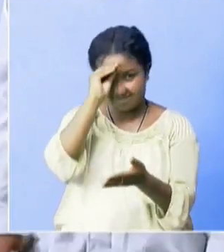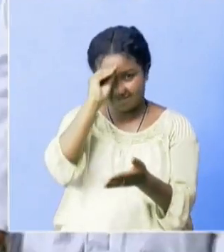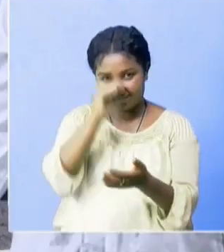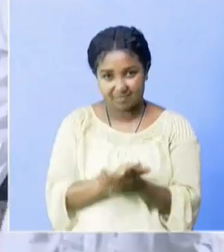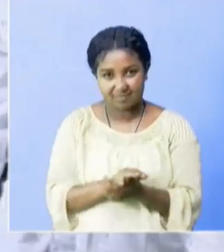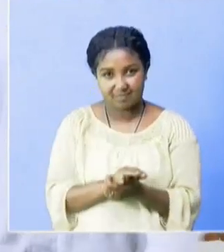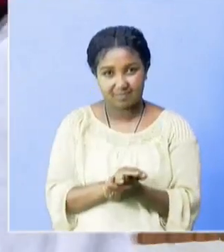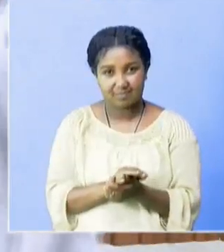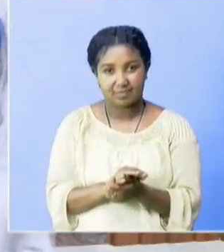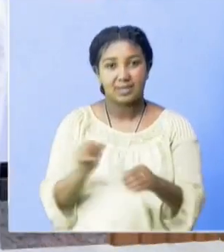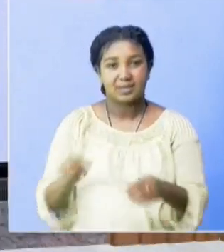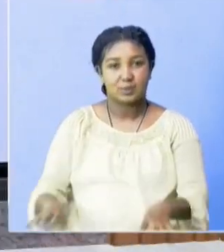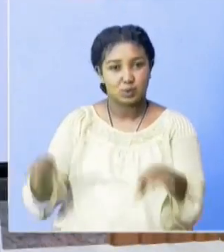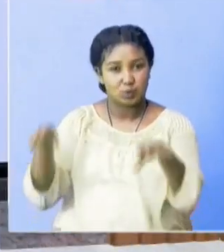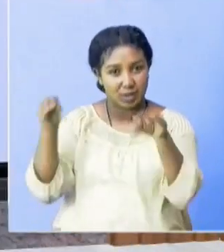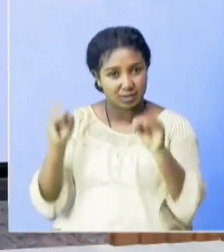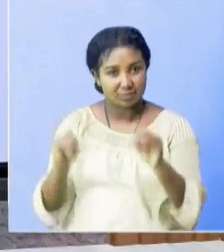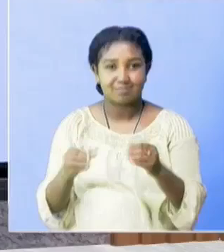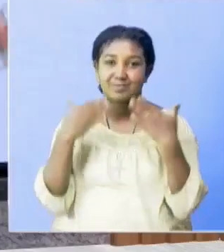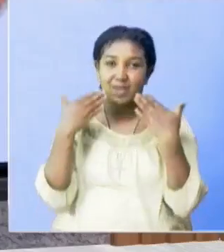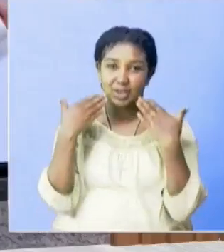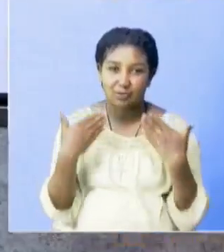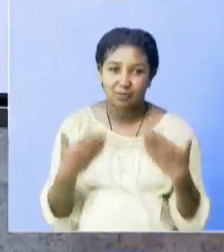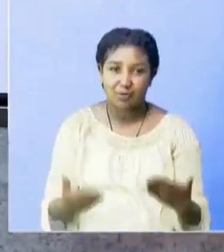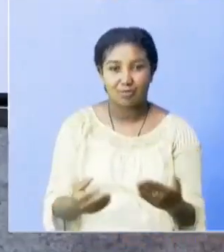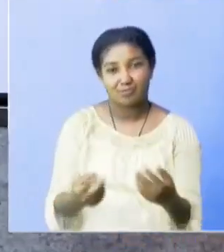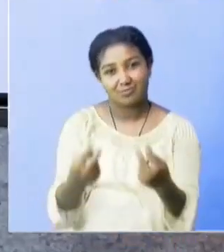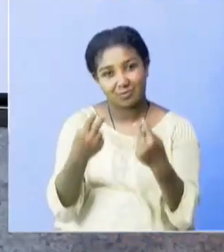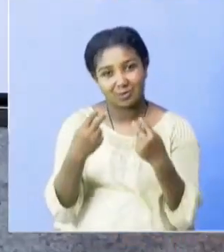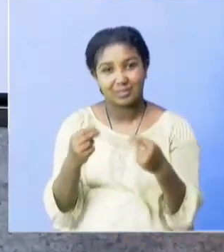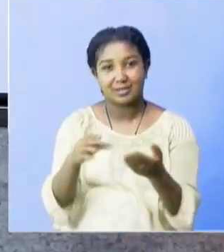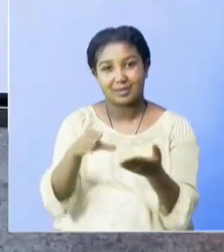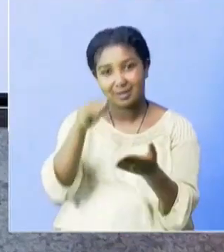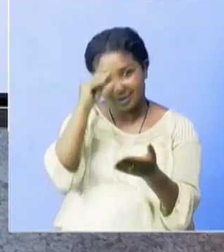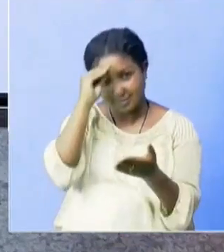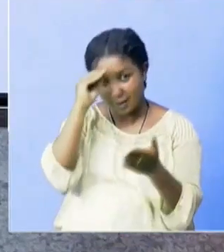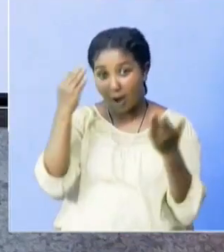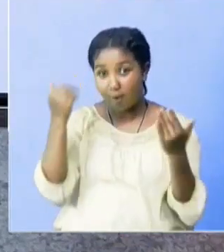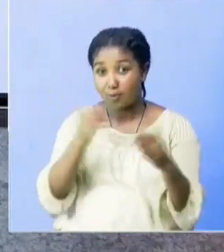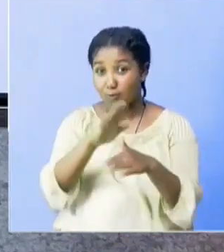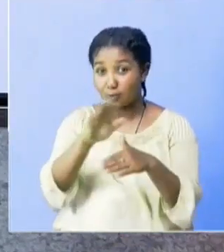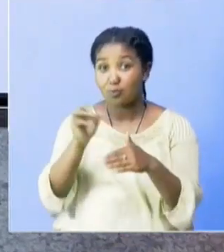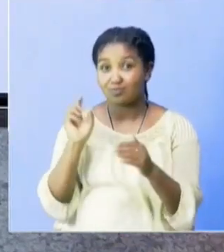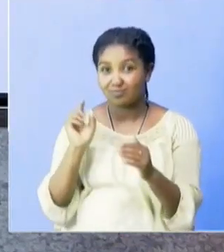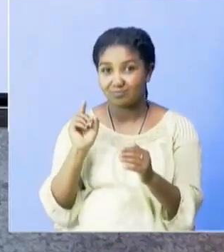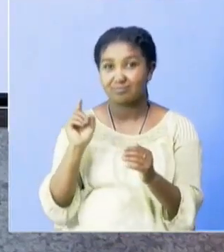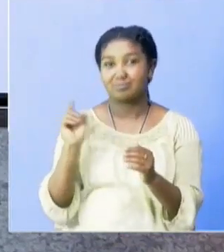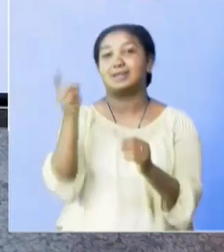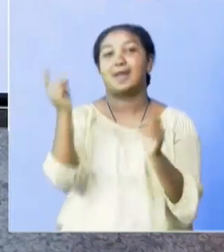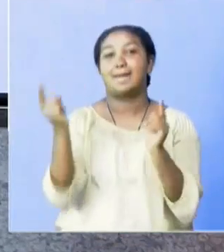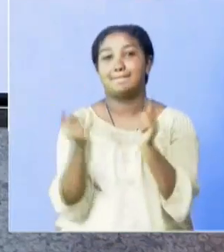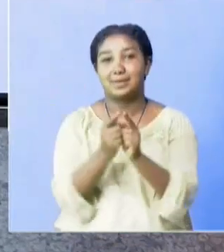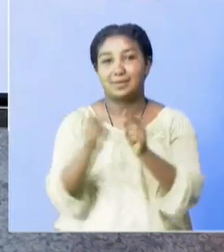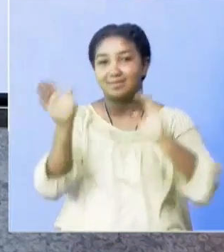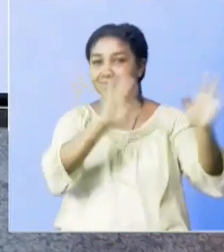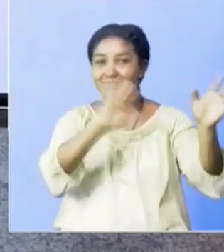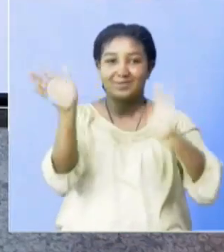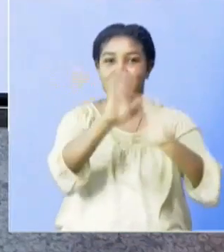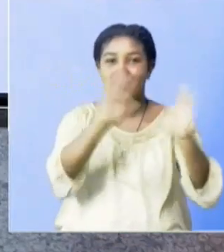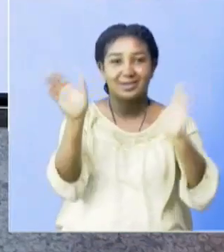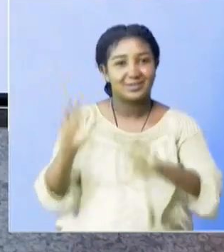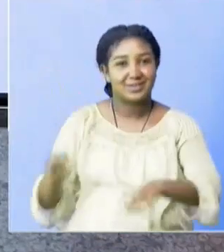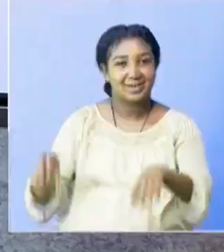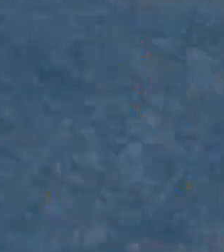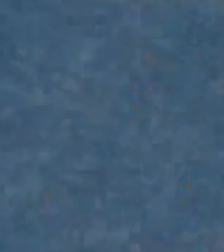lesson. Students, thank you for watching the lesson. I hope we will meet the next time. Goodbye,